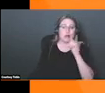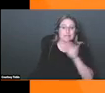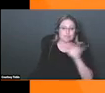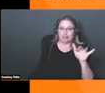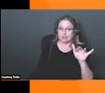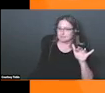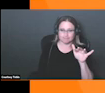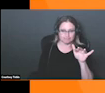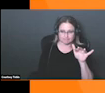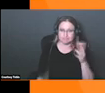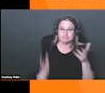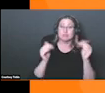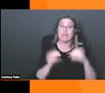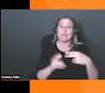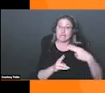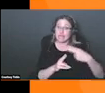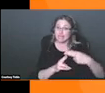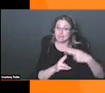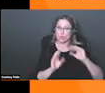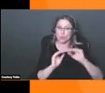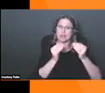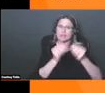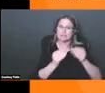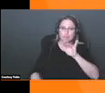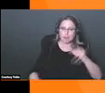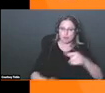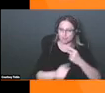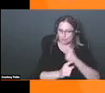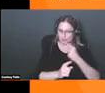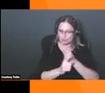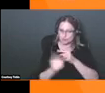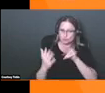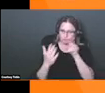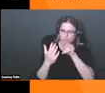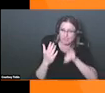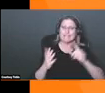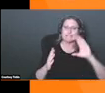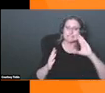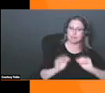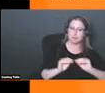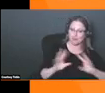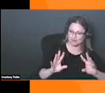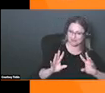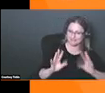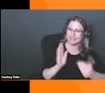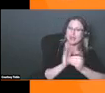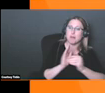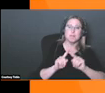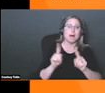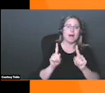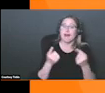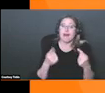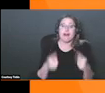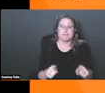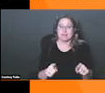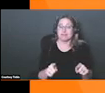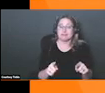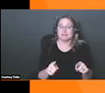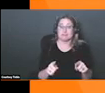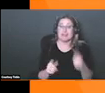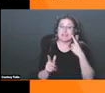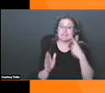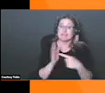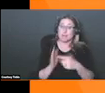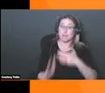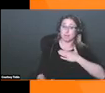and organizations, etc. This, again, it seems so obvious, but I mean, people have misspelled my